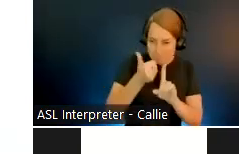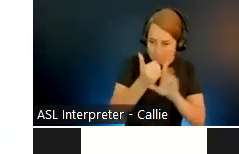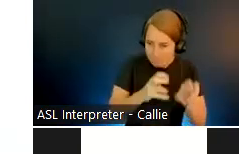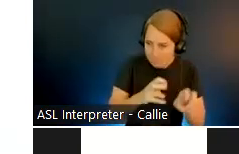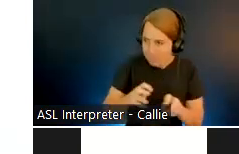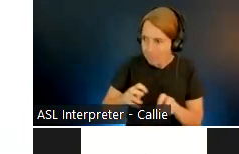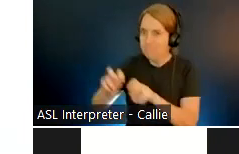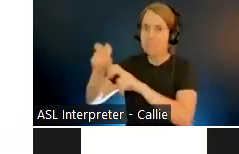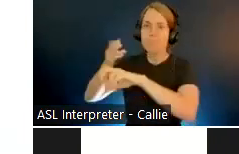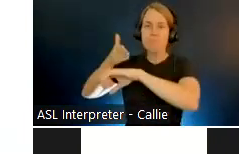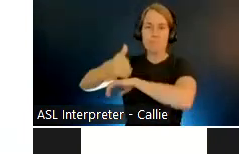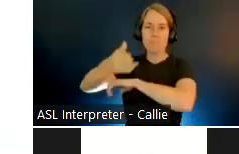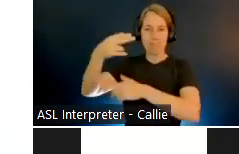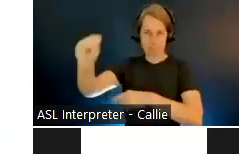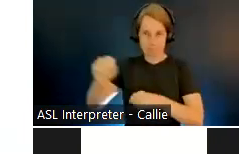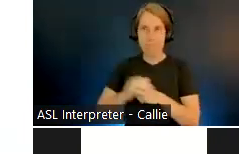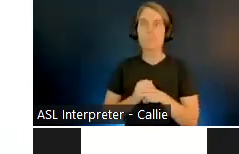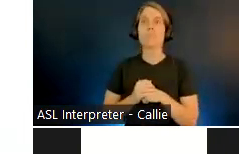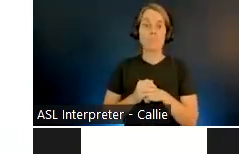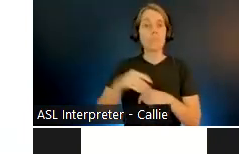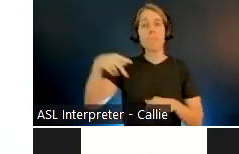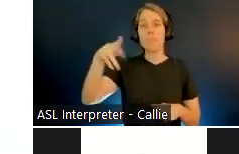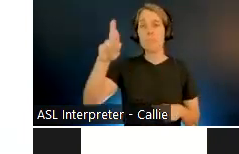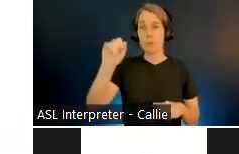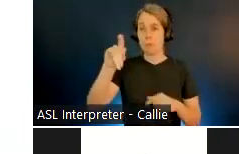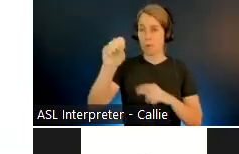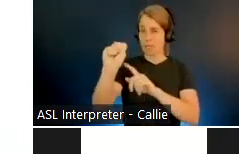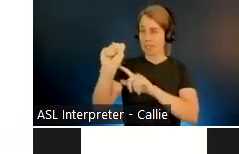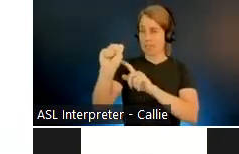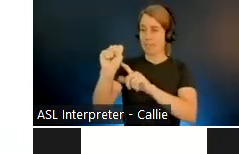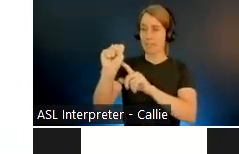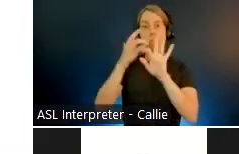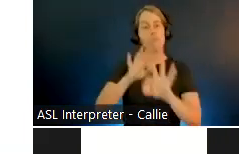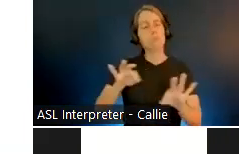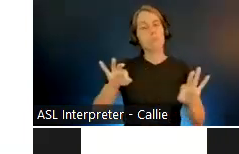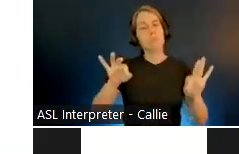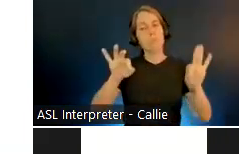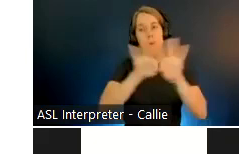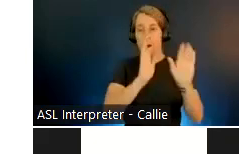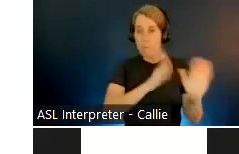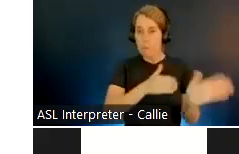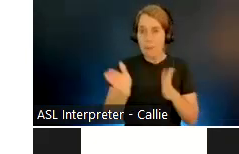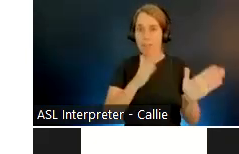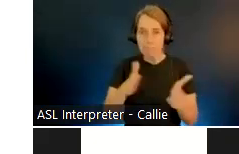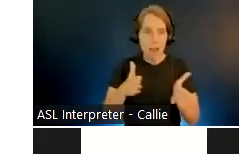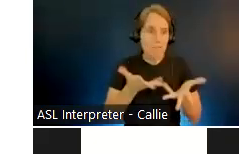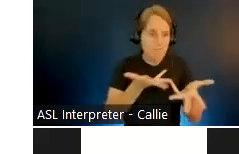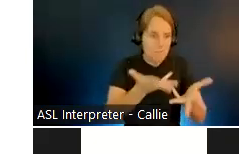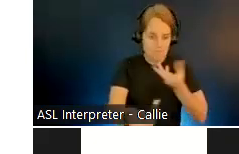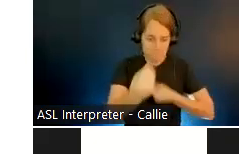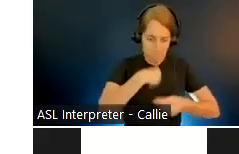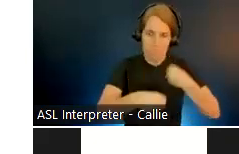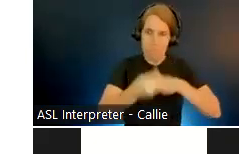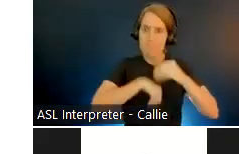Pre-ETS are important in preparing students for life after school, and they're available without the need to apply for VR services.